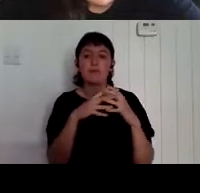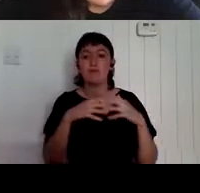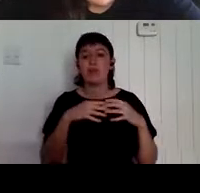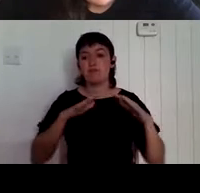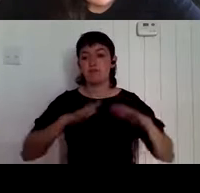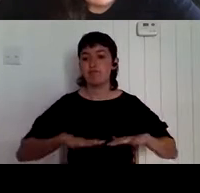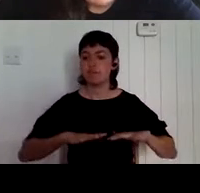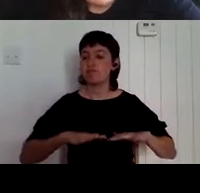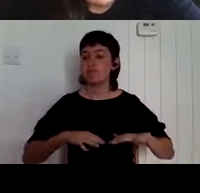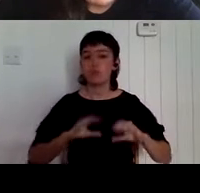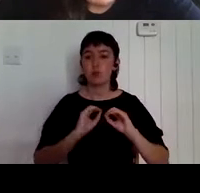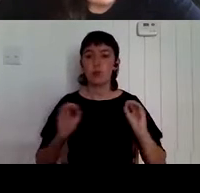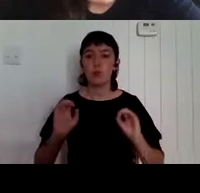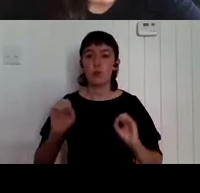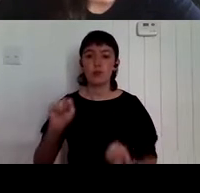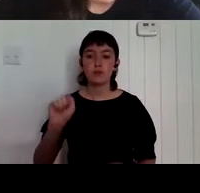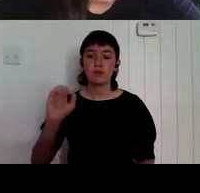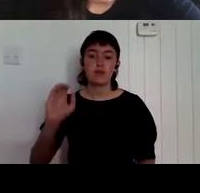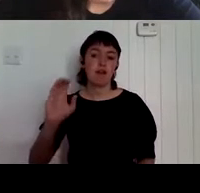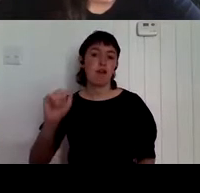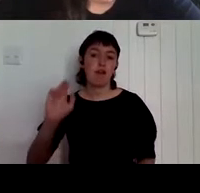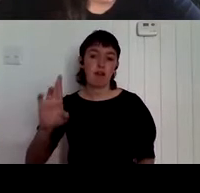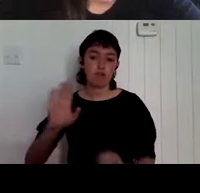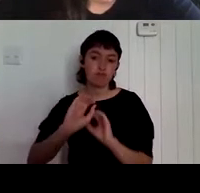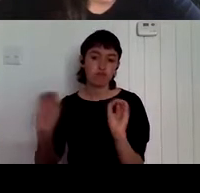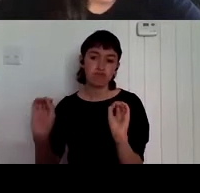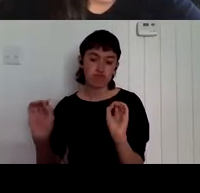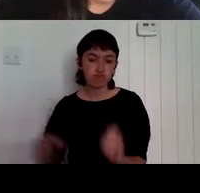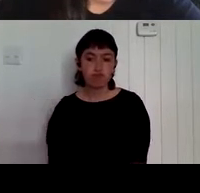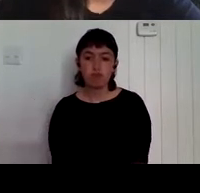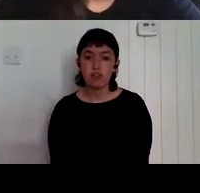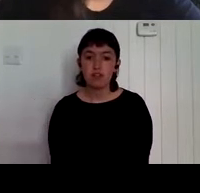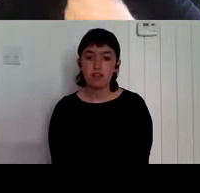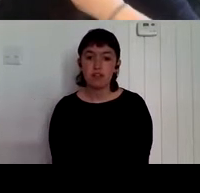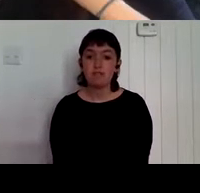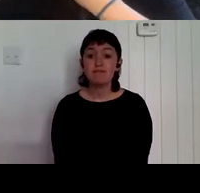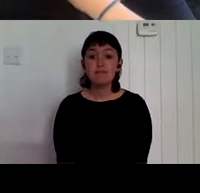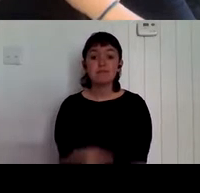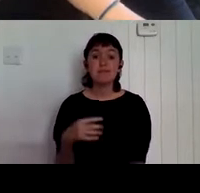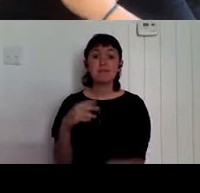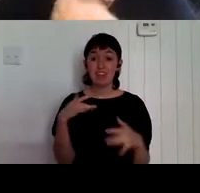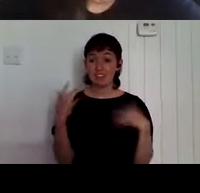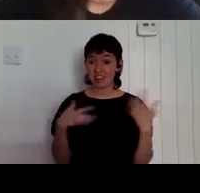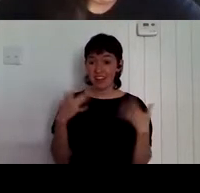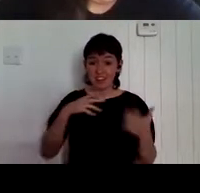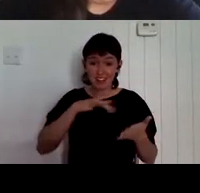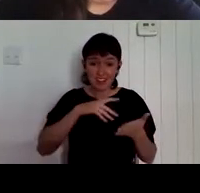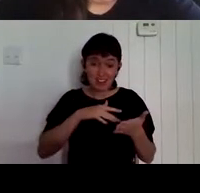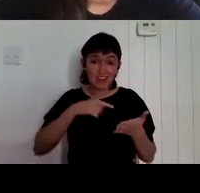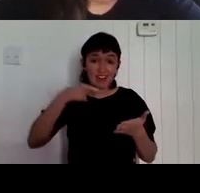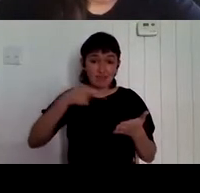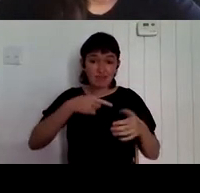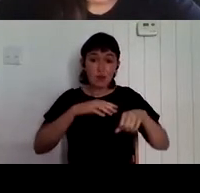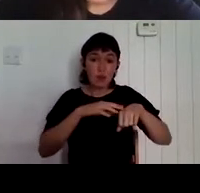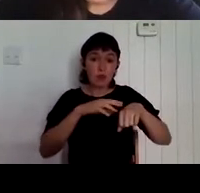there'll be no scar. And so, one of the reasons, or one of the many reasons, that it's exciting to study wound healing in Calidia, or in